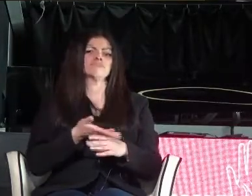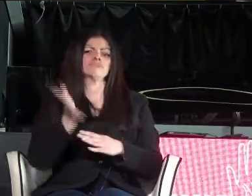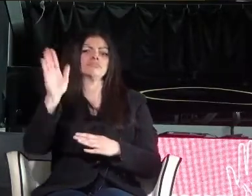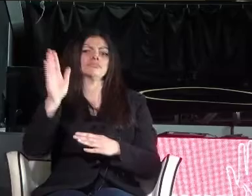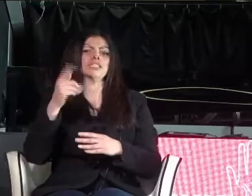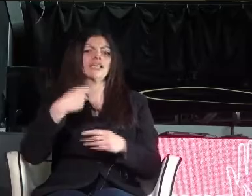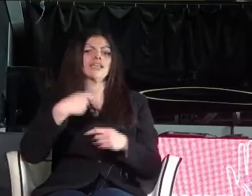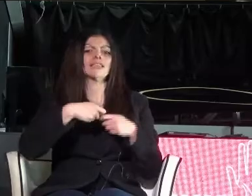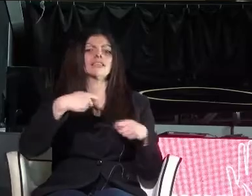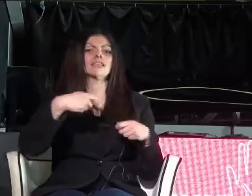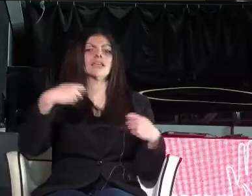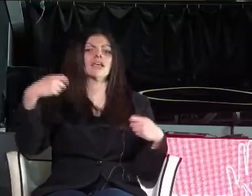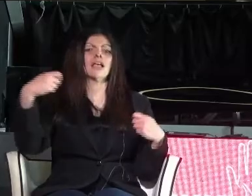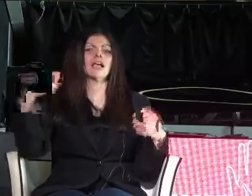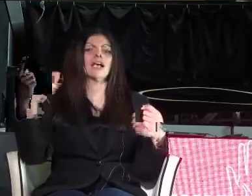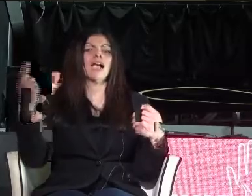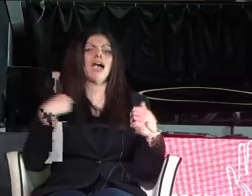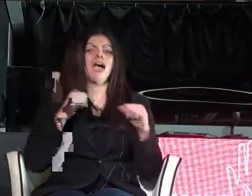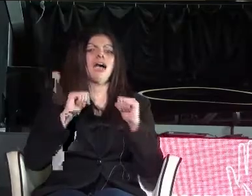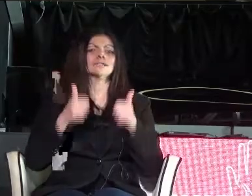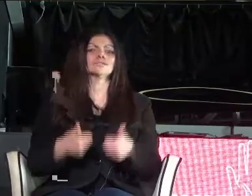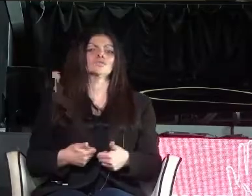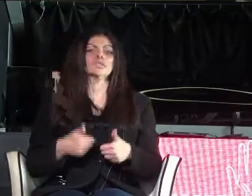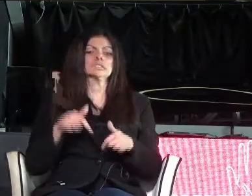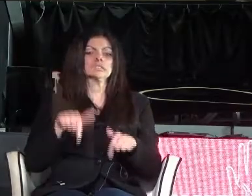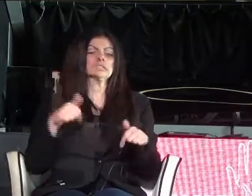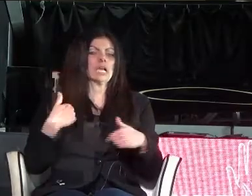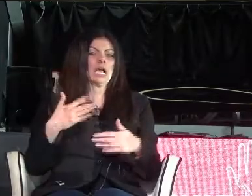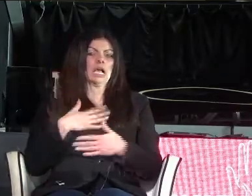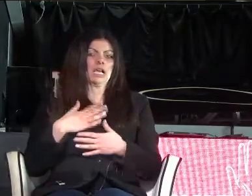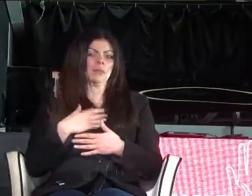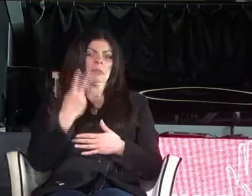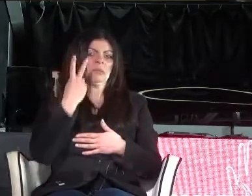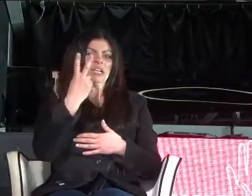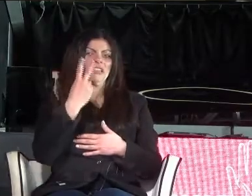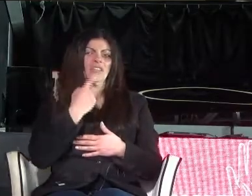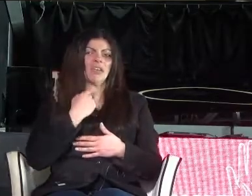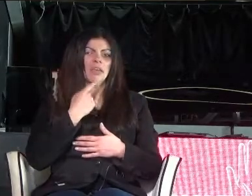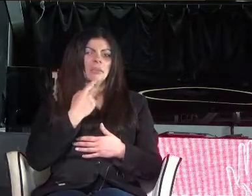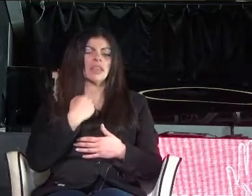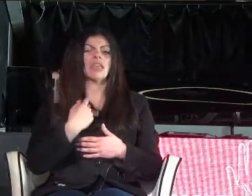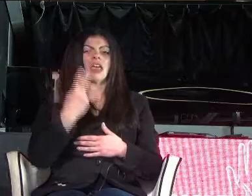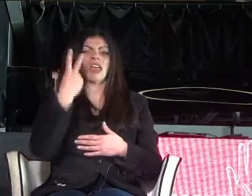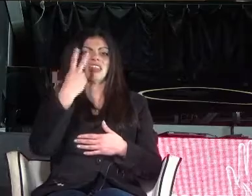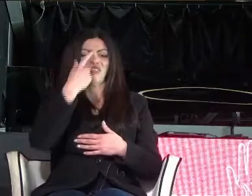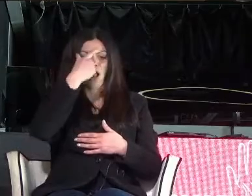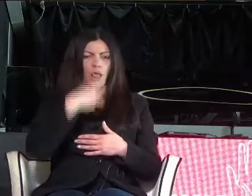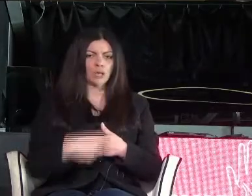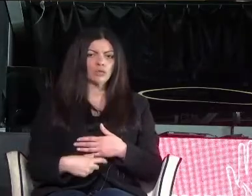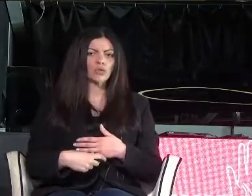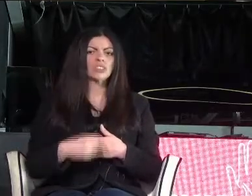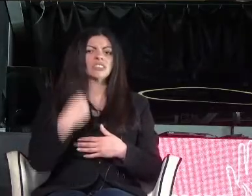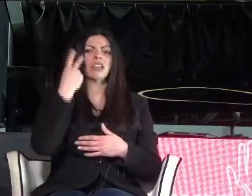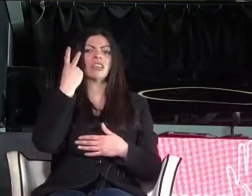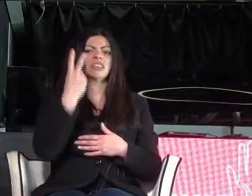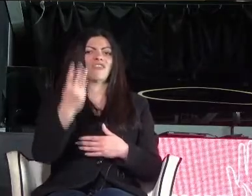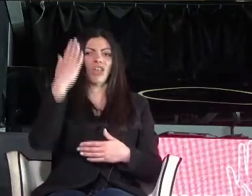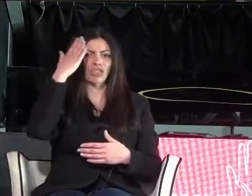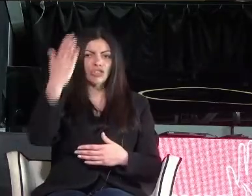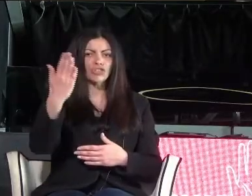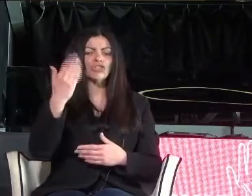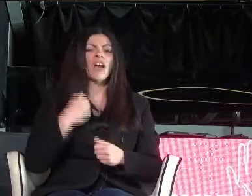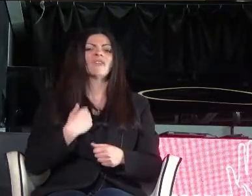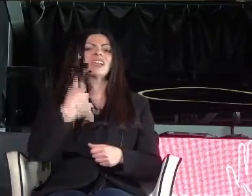2 religions, and 2 homes, and 2 countries to live in between, 2 continents and 2 selves. Neither this nor that.